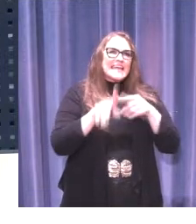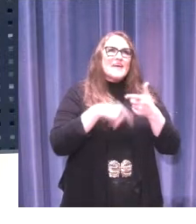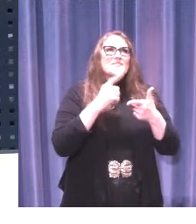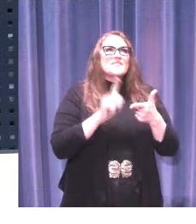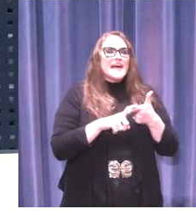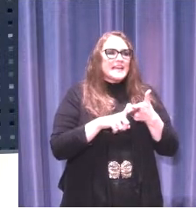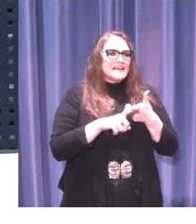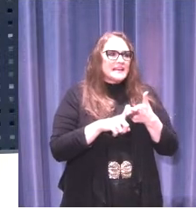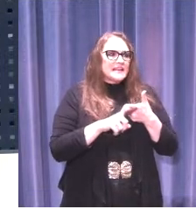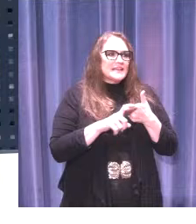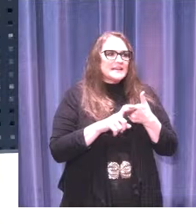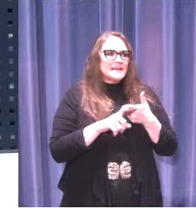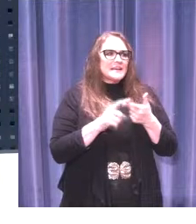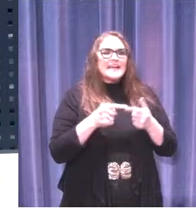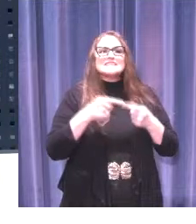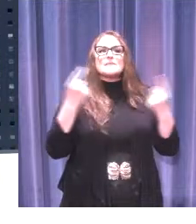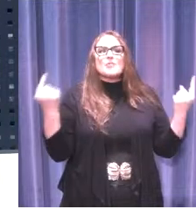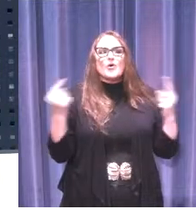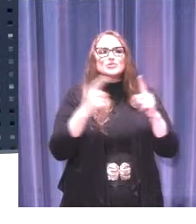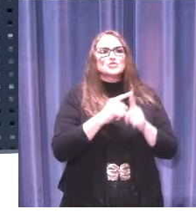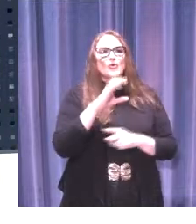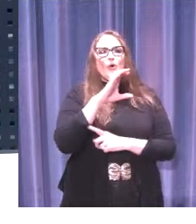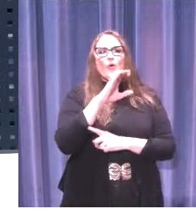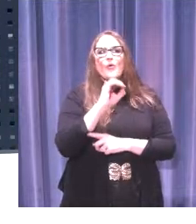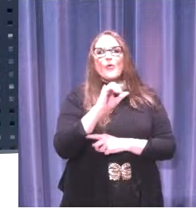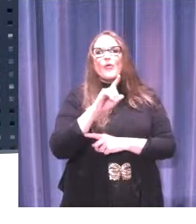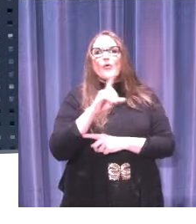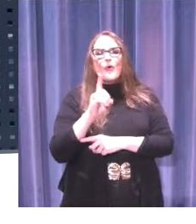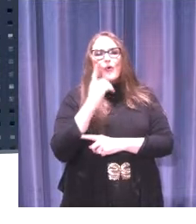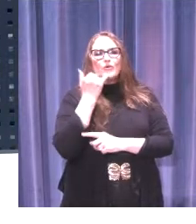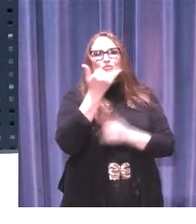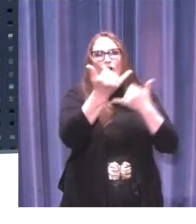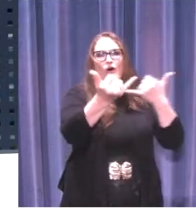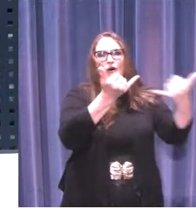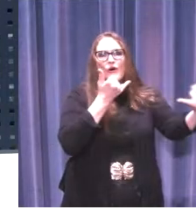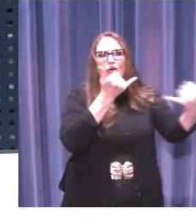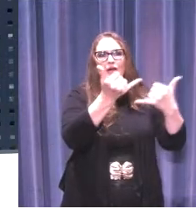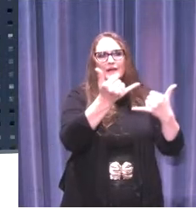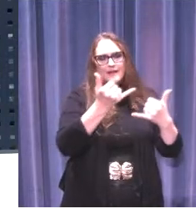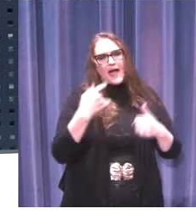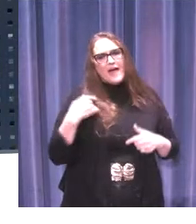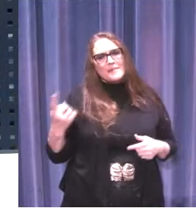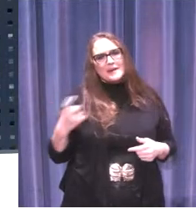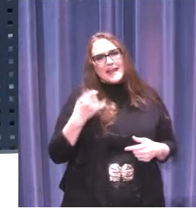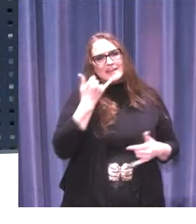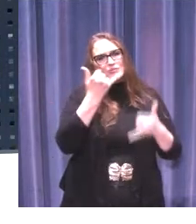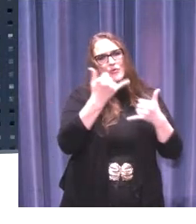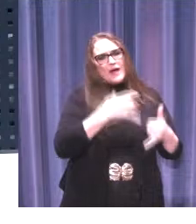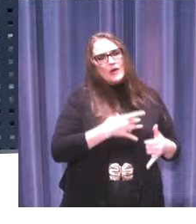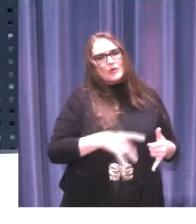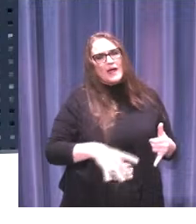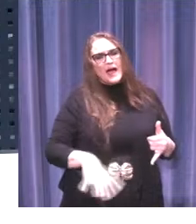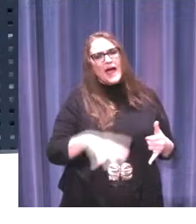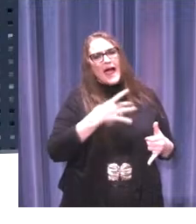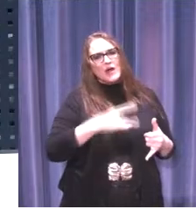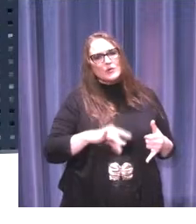I mean, as opposed to cold calling, I've been asked to cold call. I don't like to cold